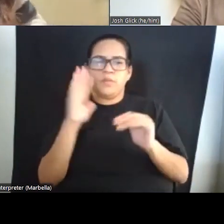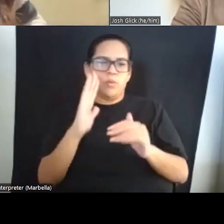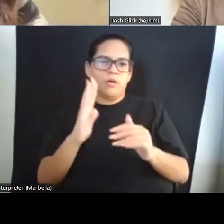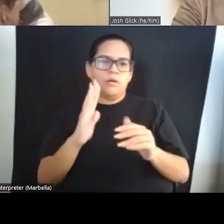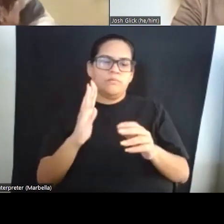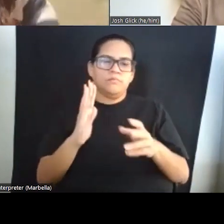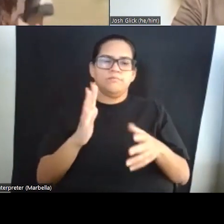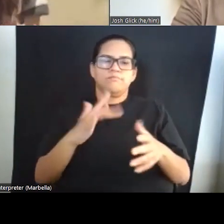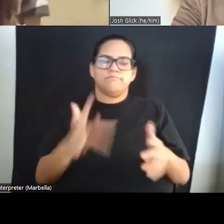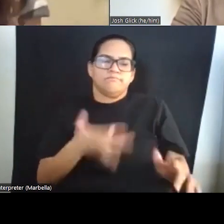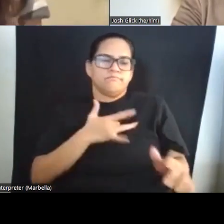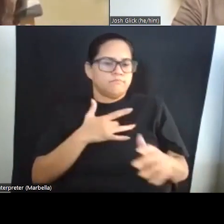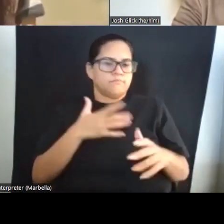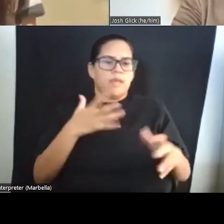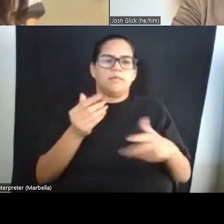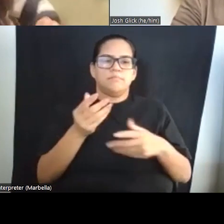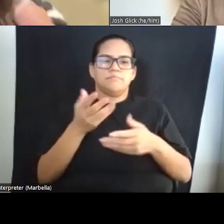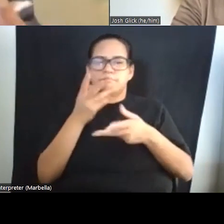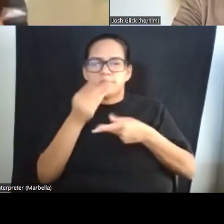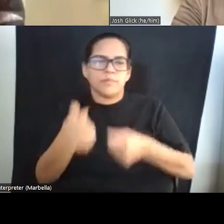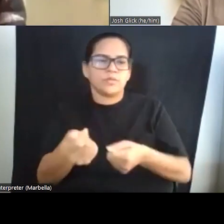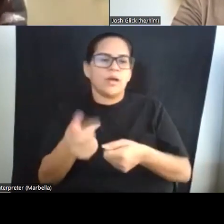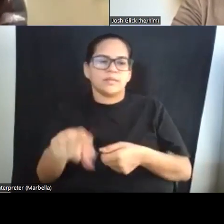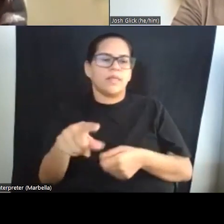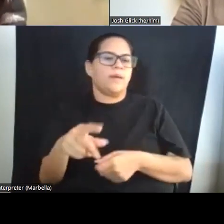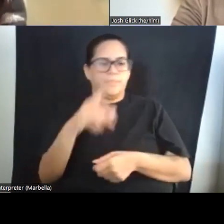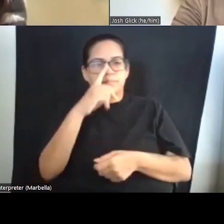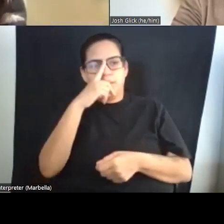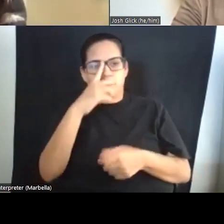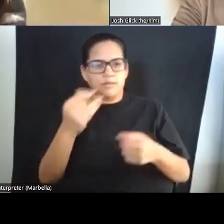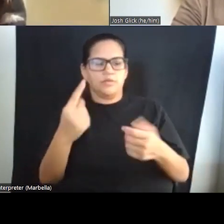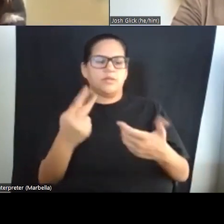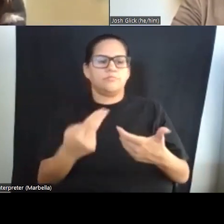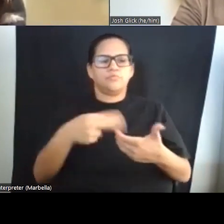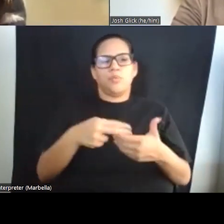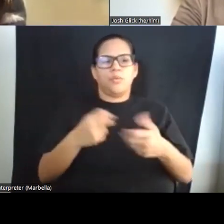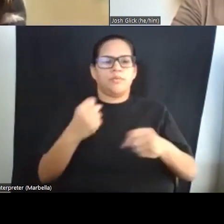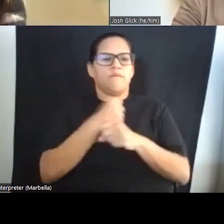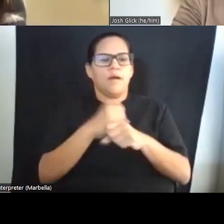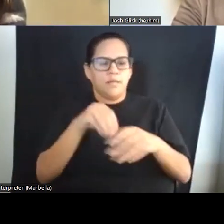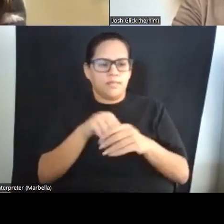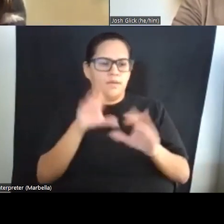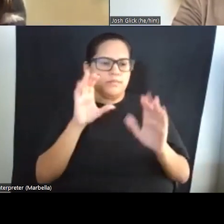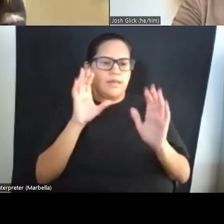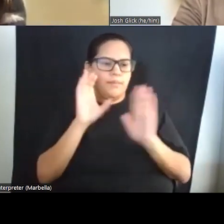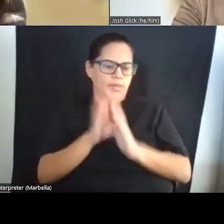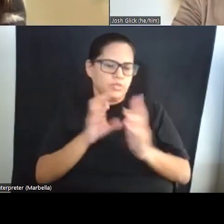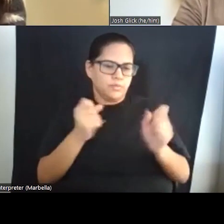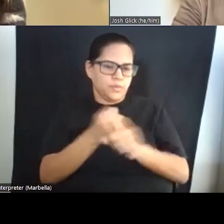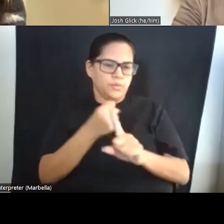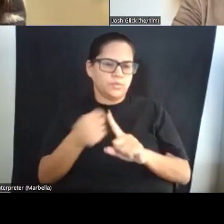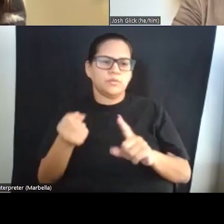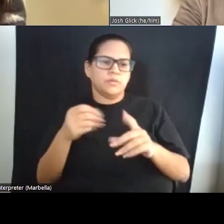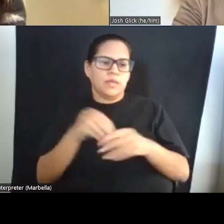persuasive and compelling and galvanizing for them to sort of join the fight against intimate image abuse in the case of our film,